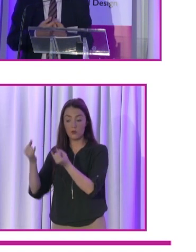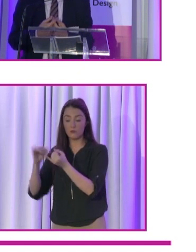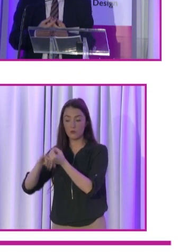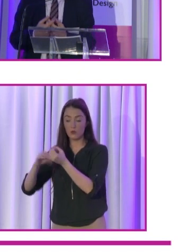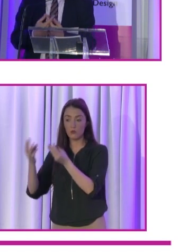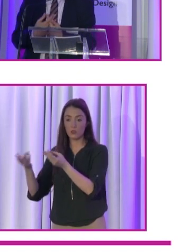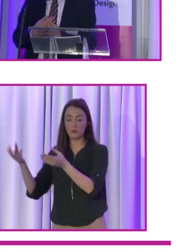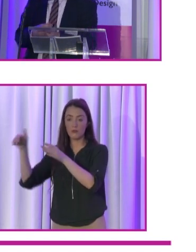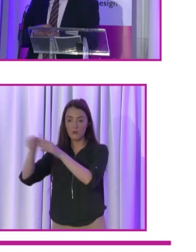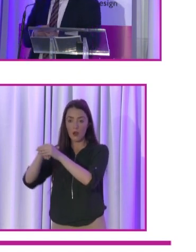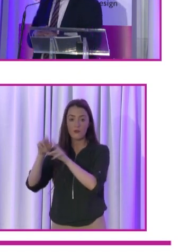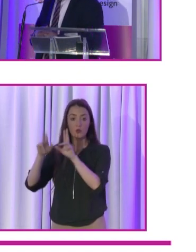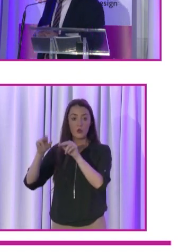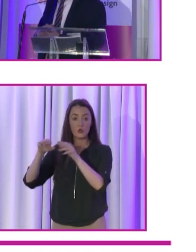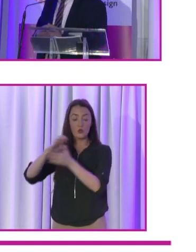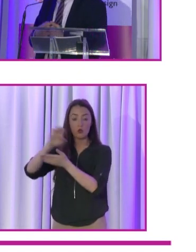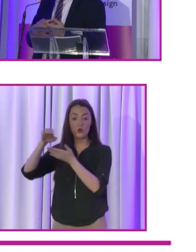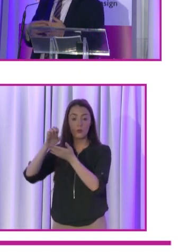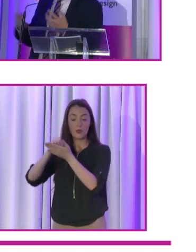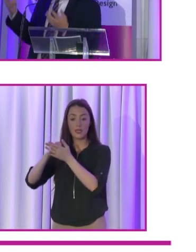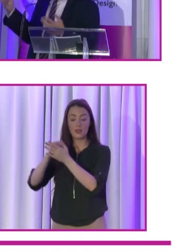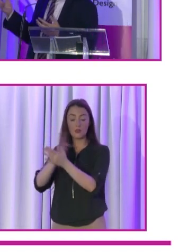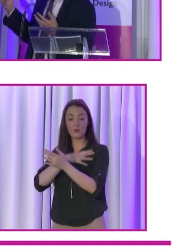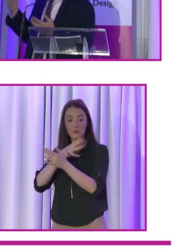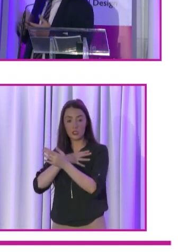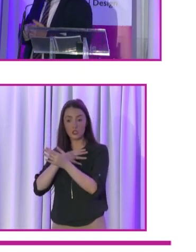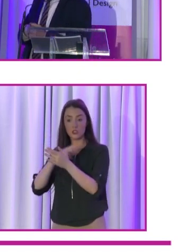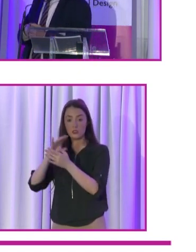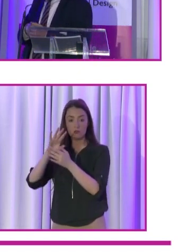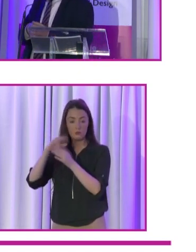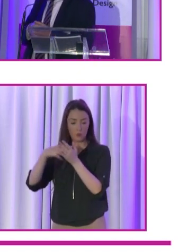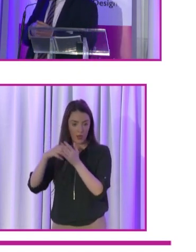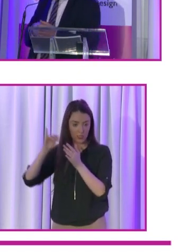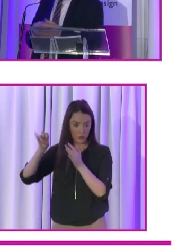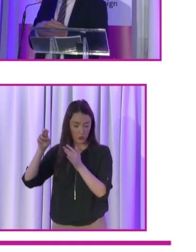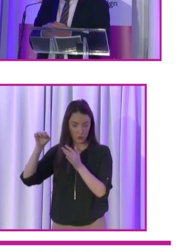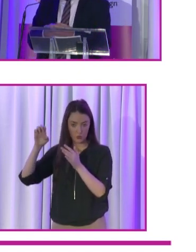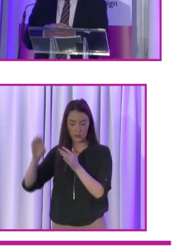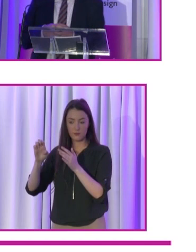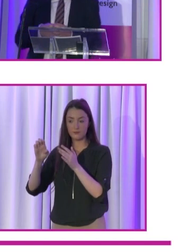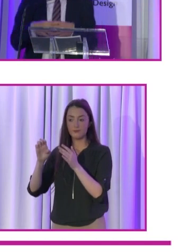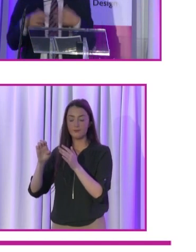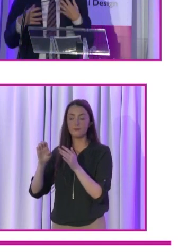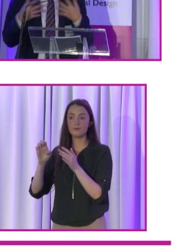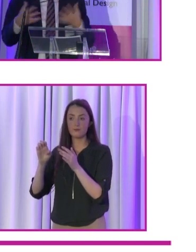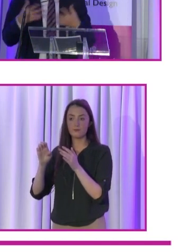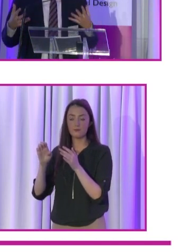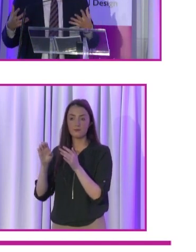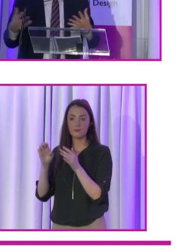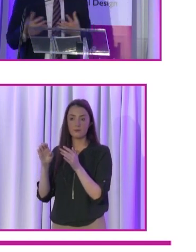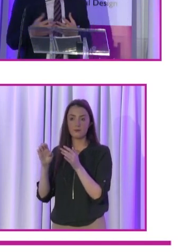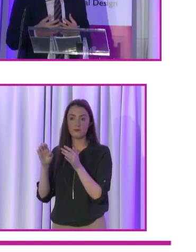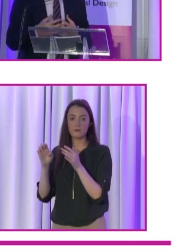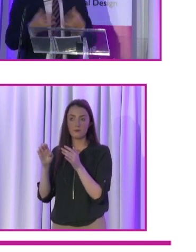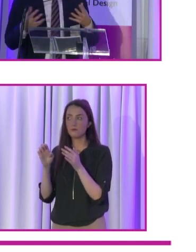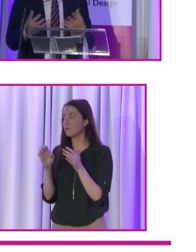European Commission after the elections in June. And in those, in that manifesto, we really, which was